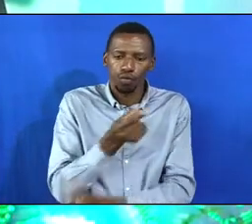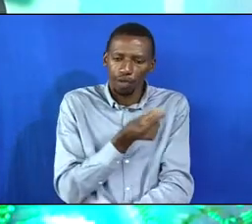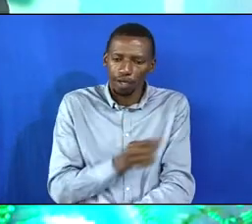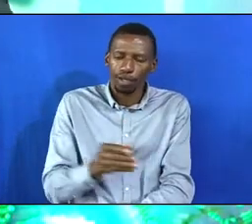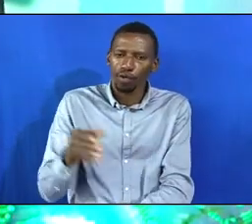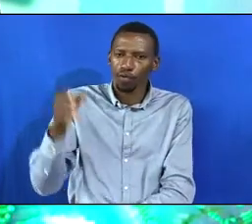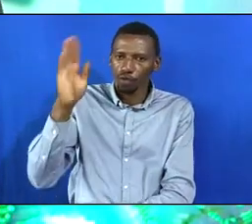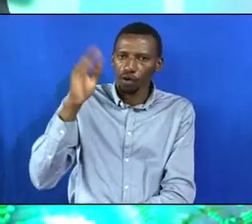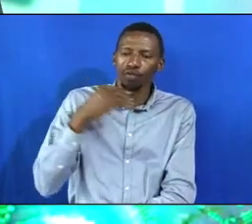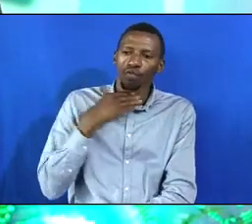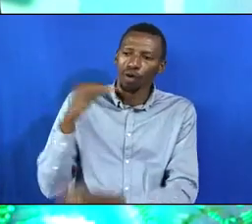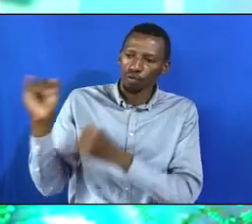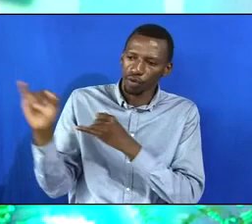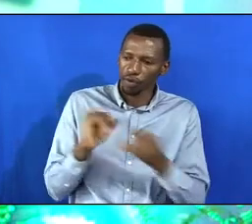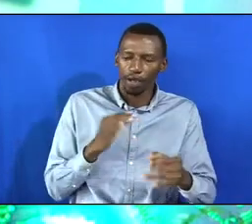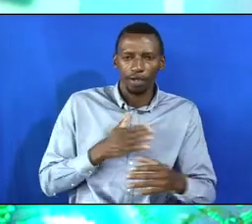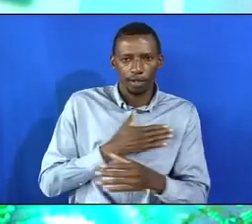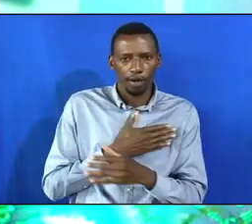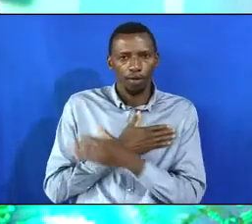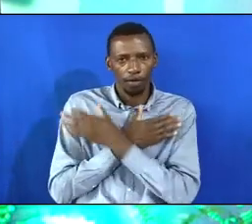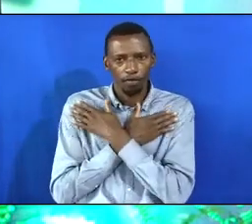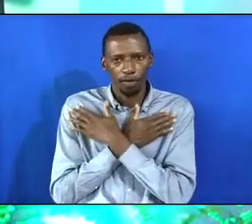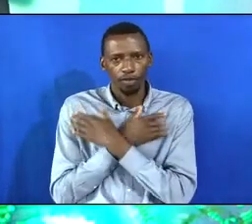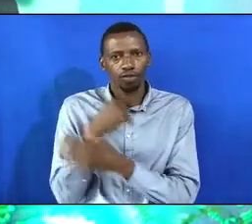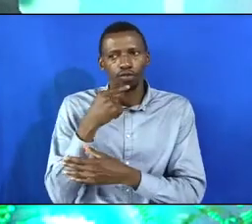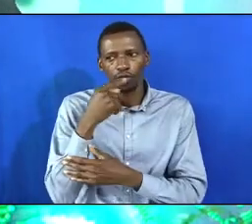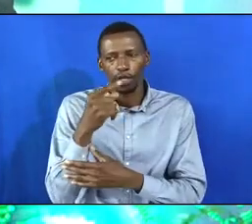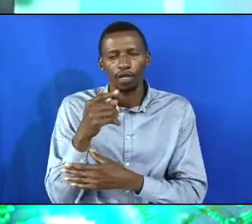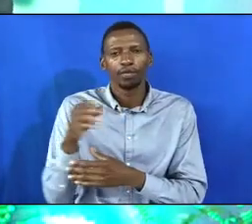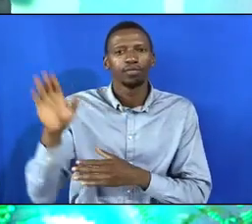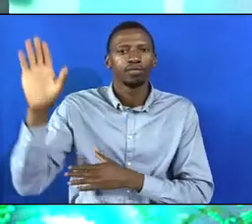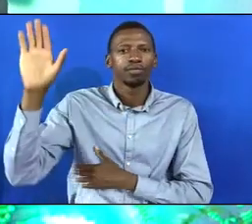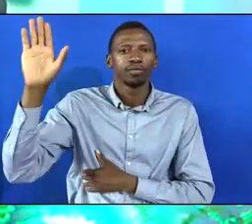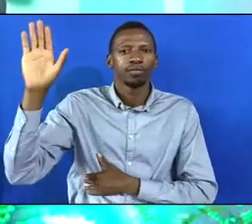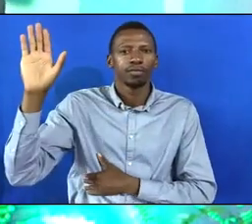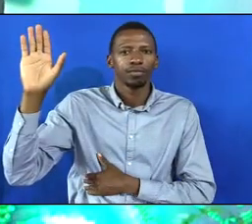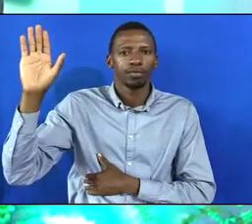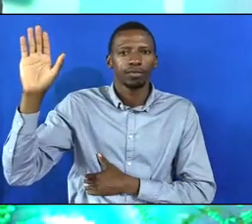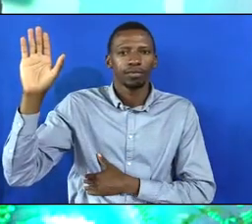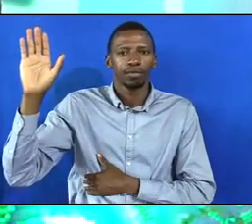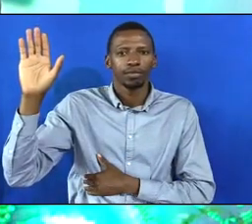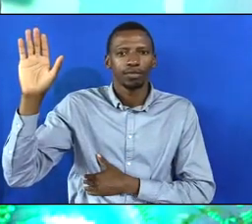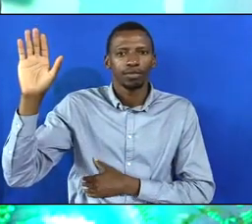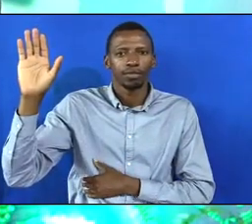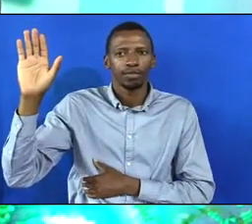Lord, we want to invite our friends. If you are telling God that, raise up your hand.